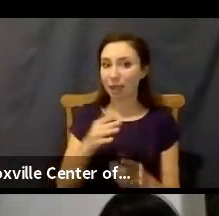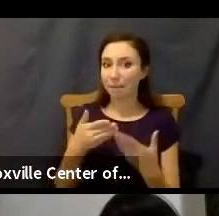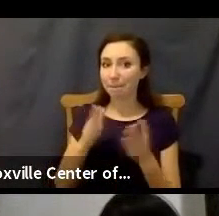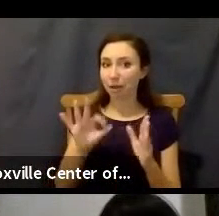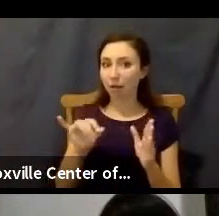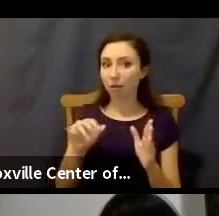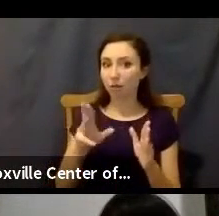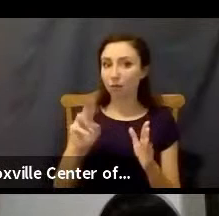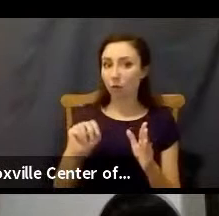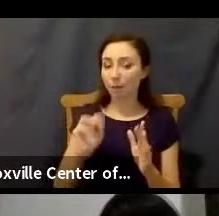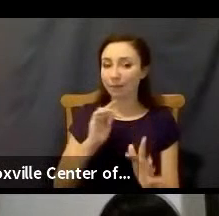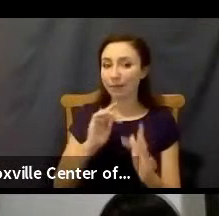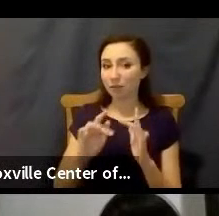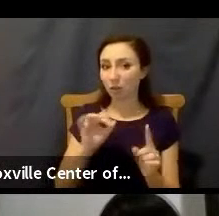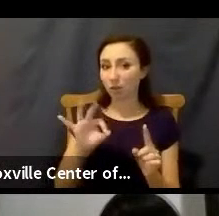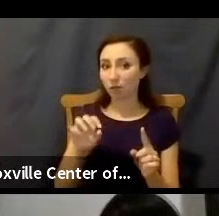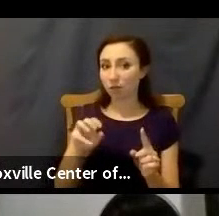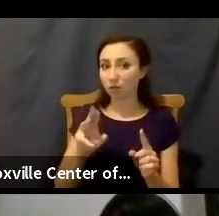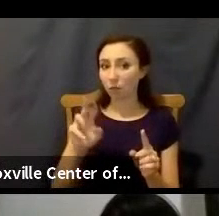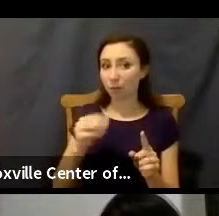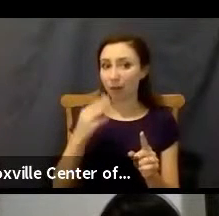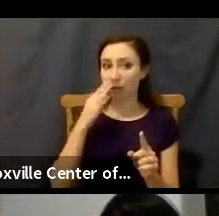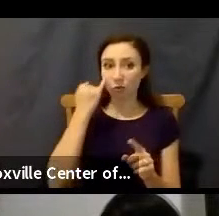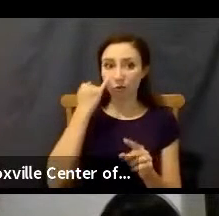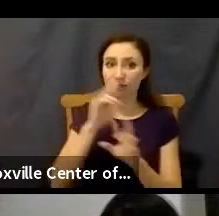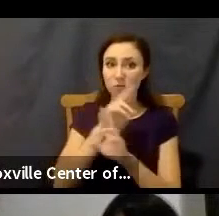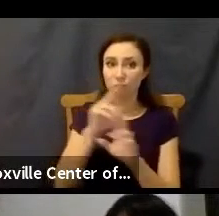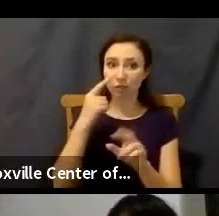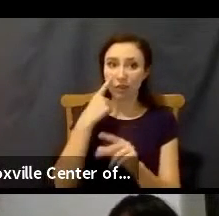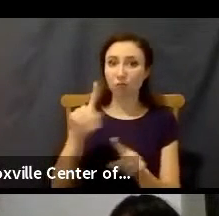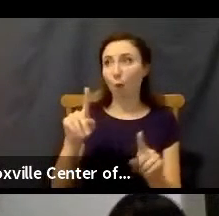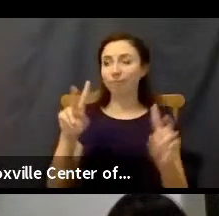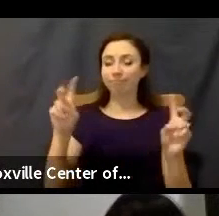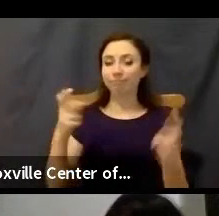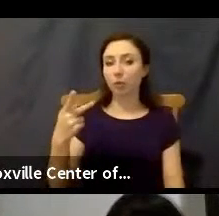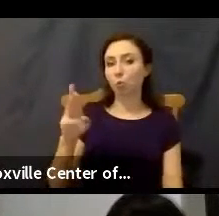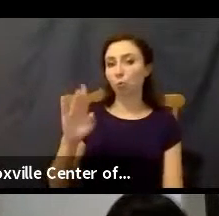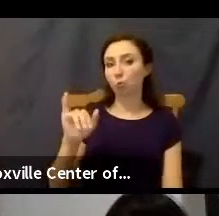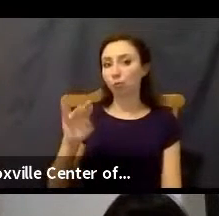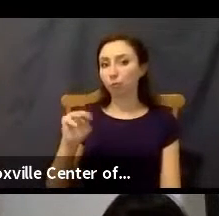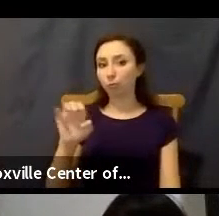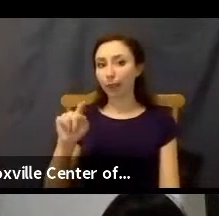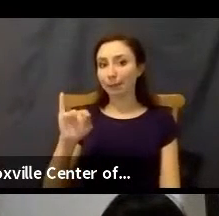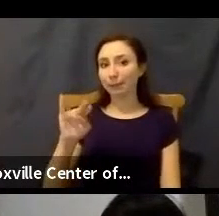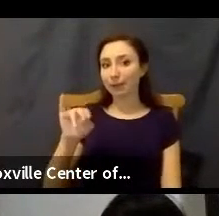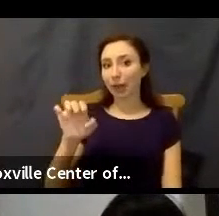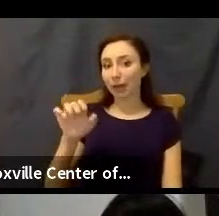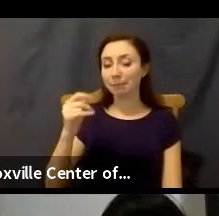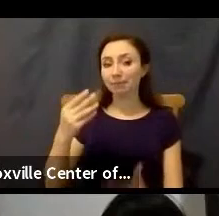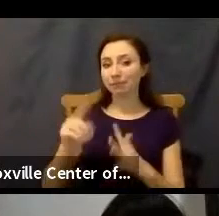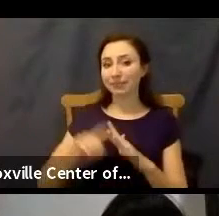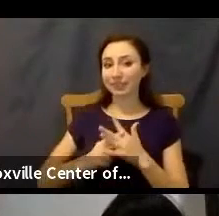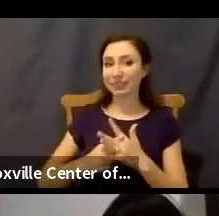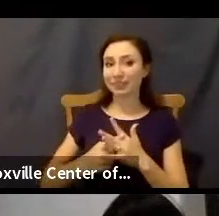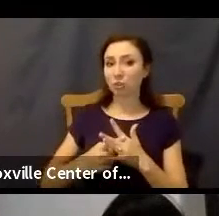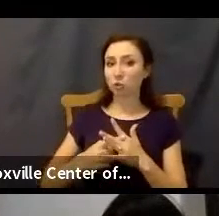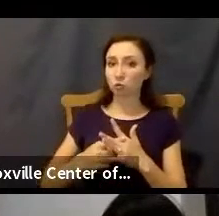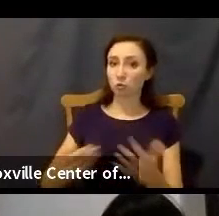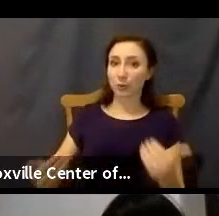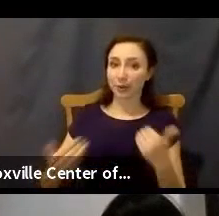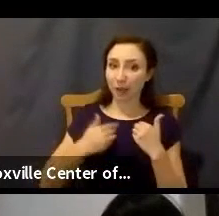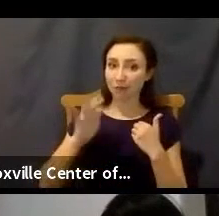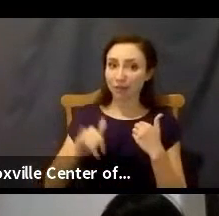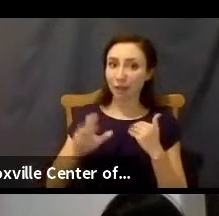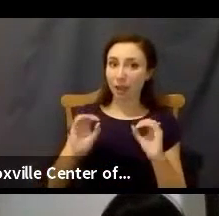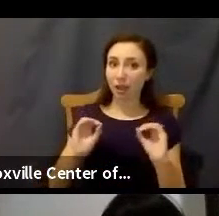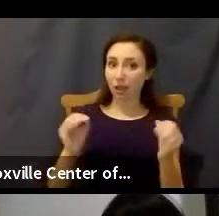that electronic forum is going to be ready for prime time yet. Since the time that you discussed having it, our office got